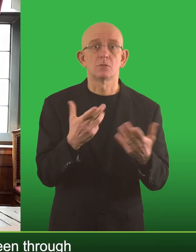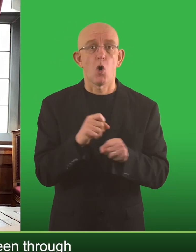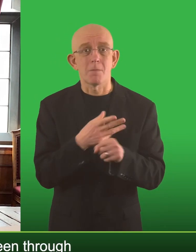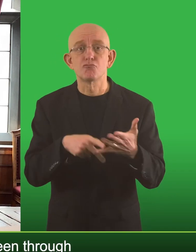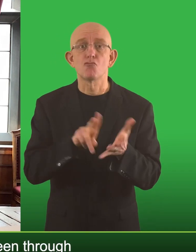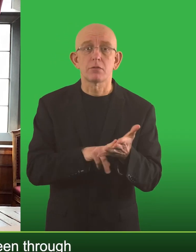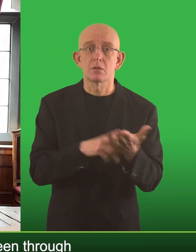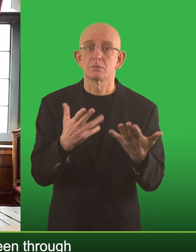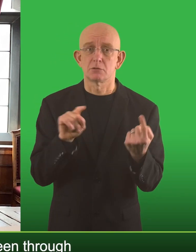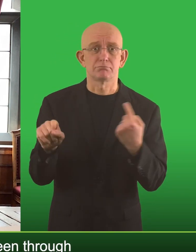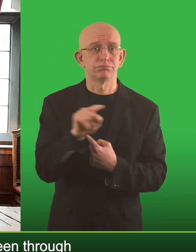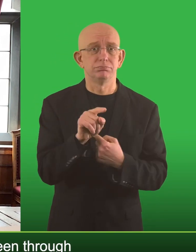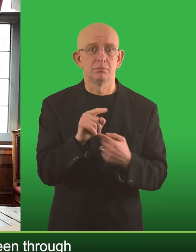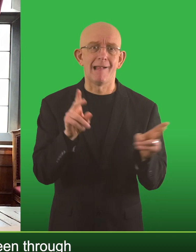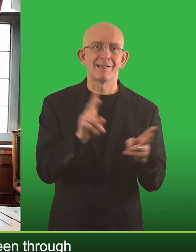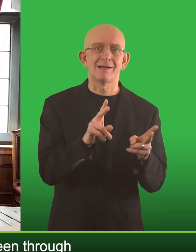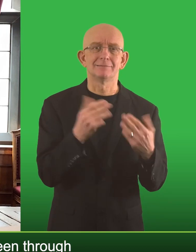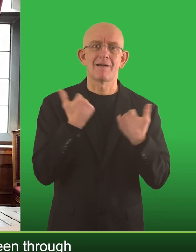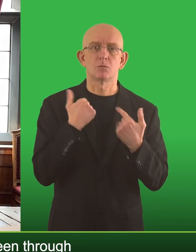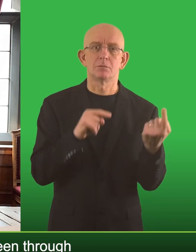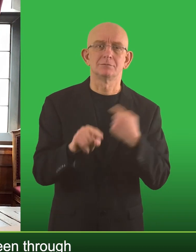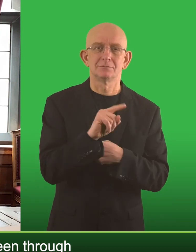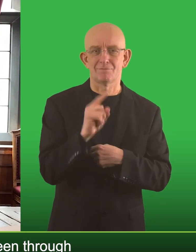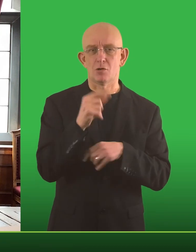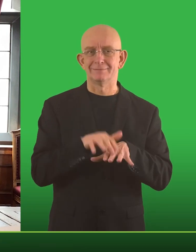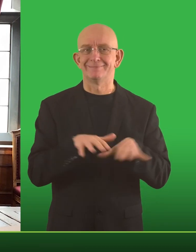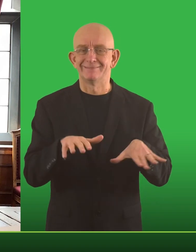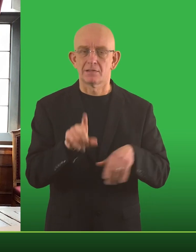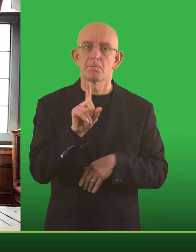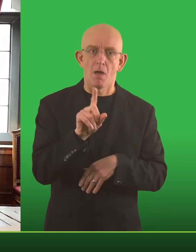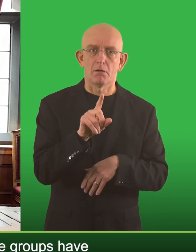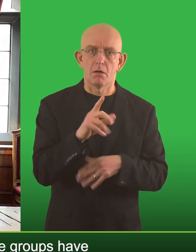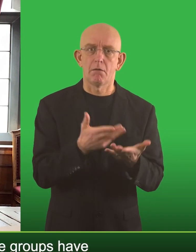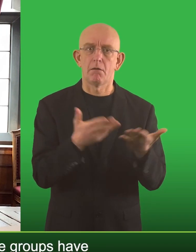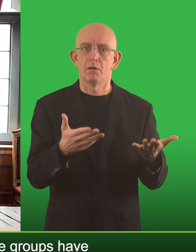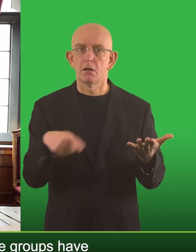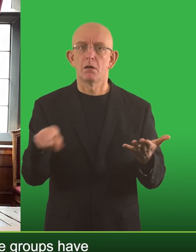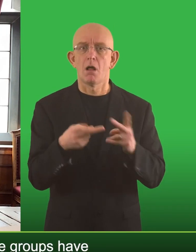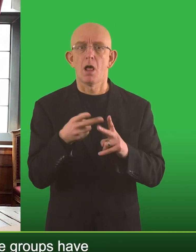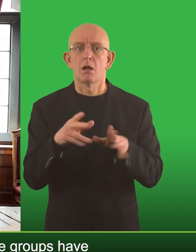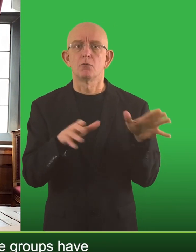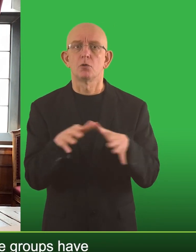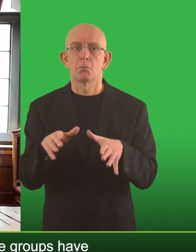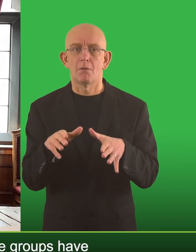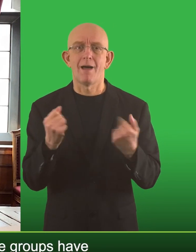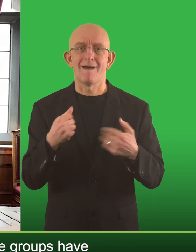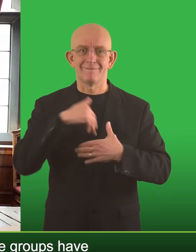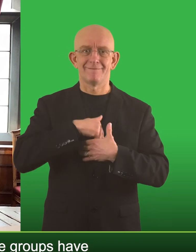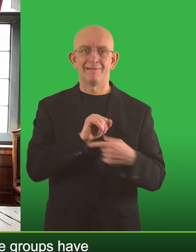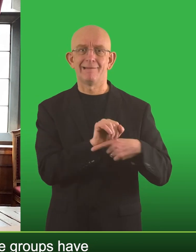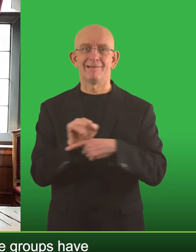COVID or Omicron has been through less affluent groups already, first time round, and therefore they have the people